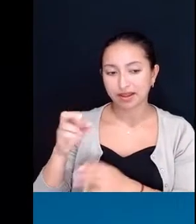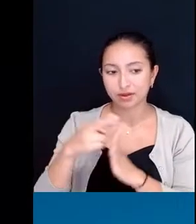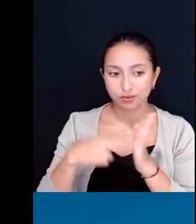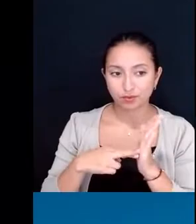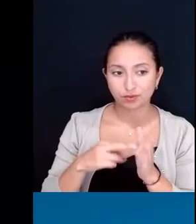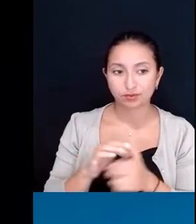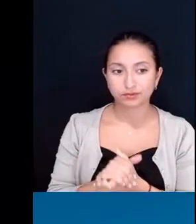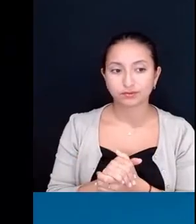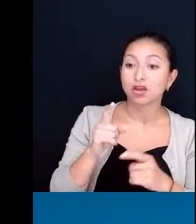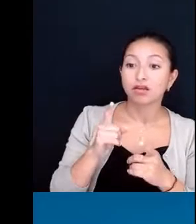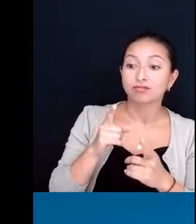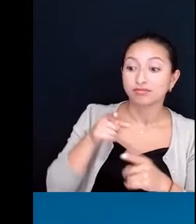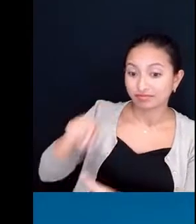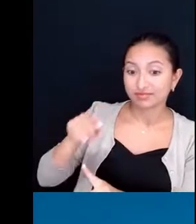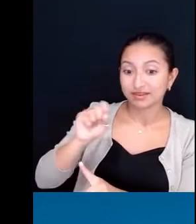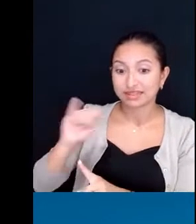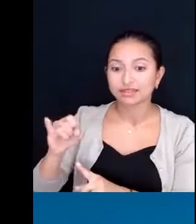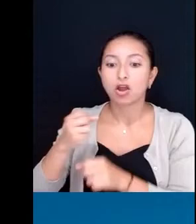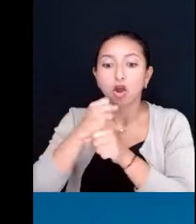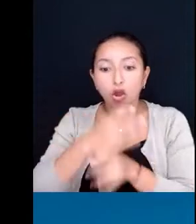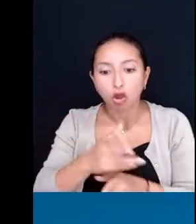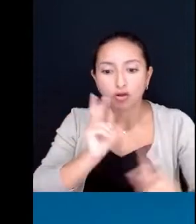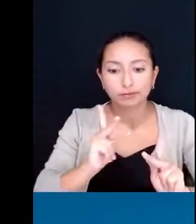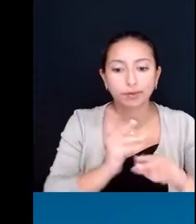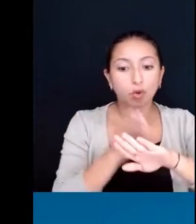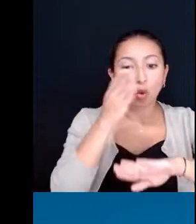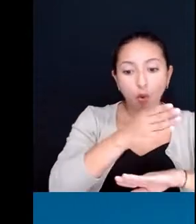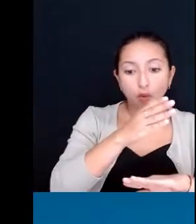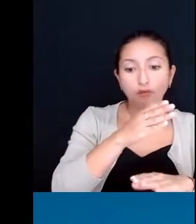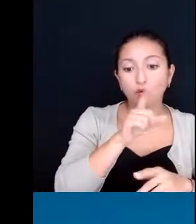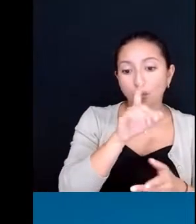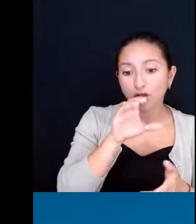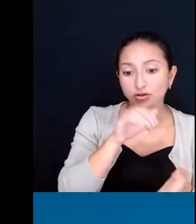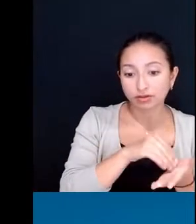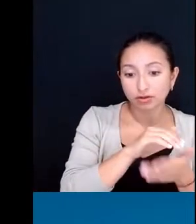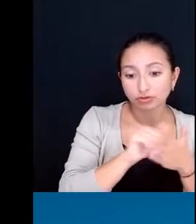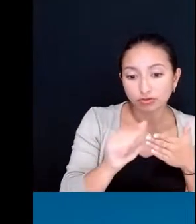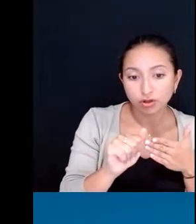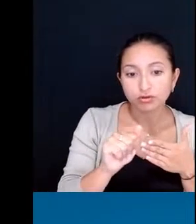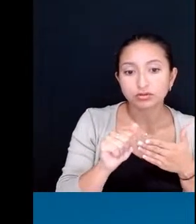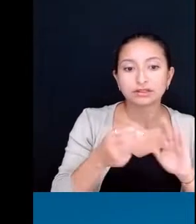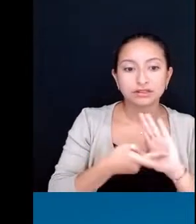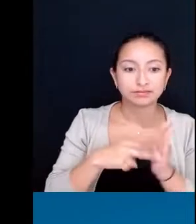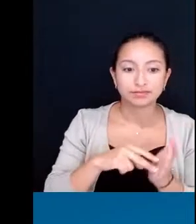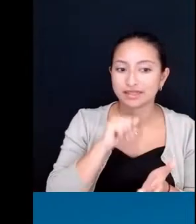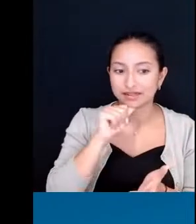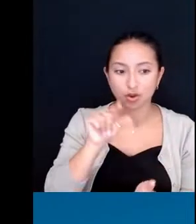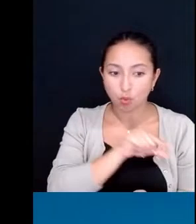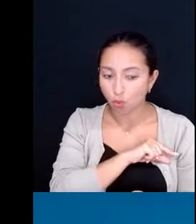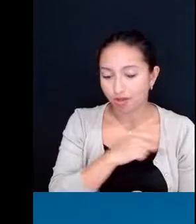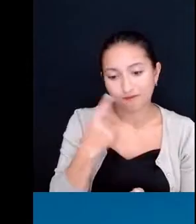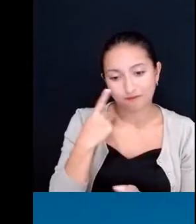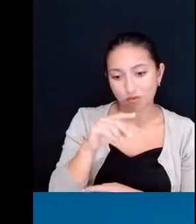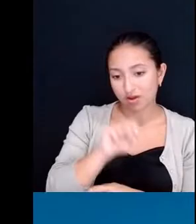Now, along or with other resources, the recipient is ineligible for SSI and benefits will